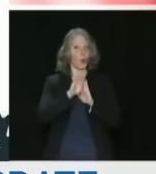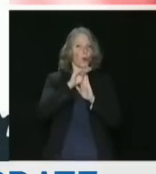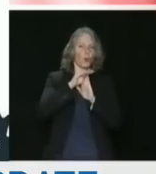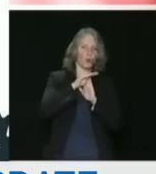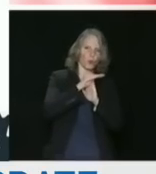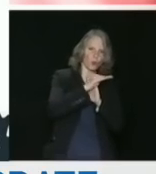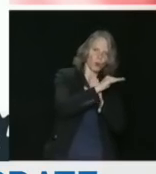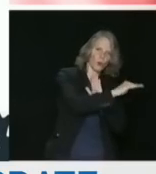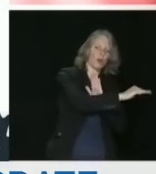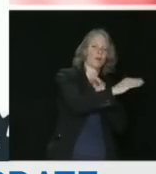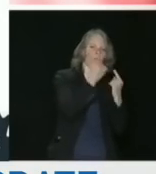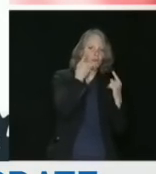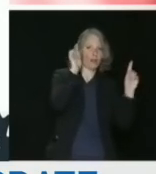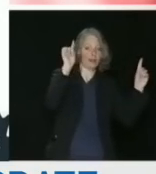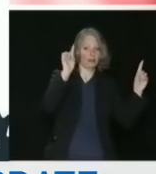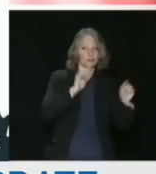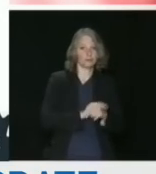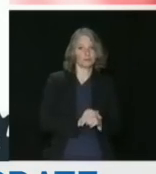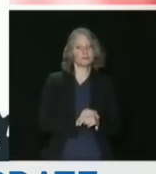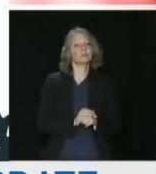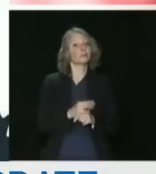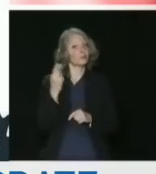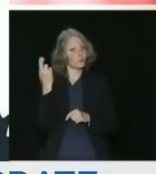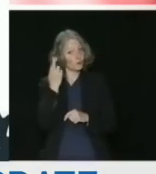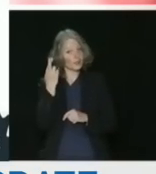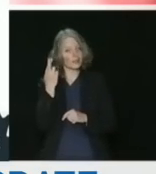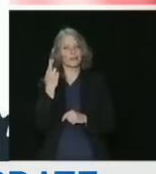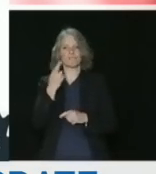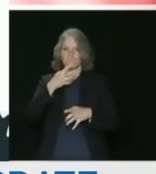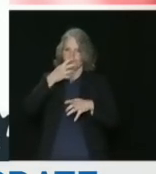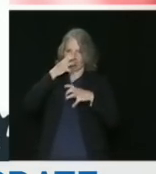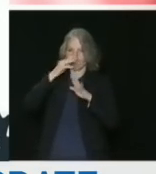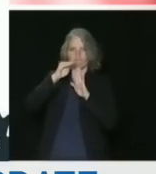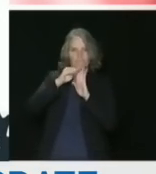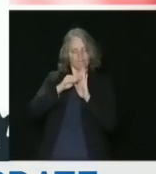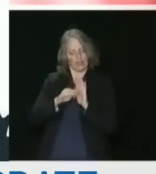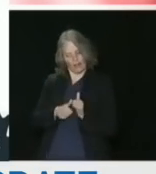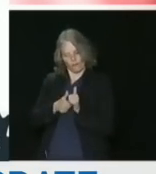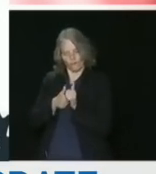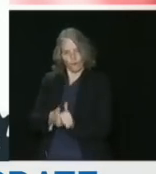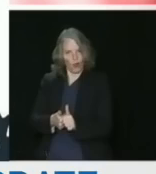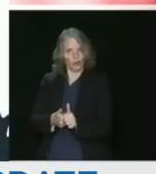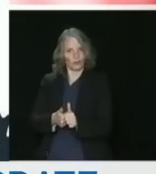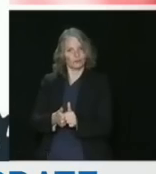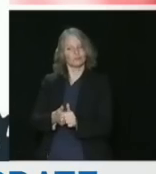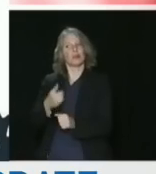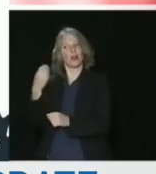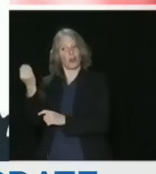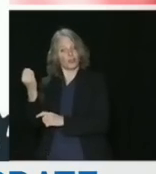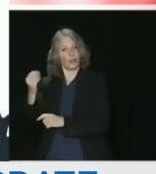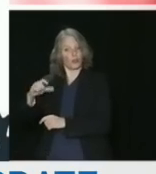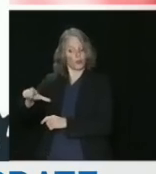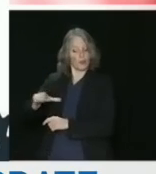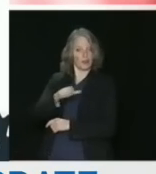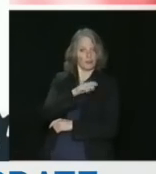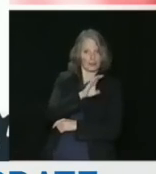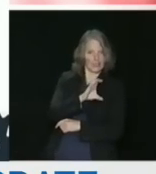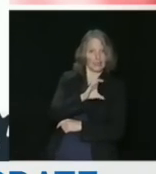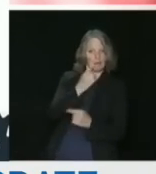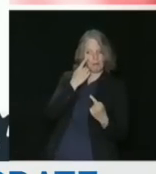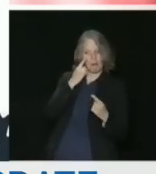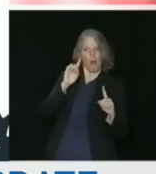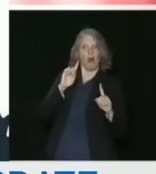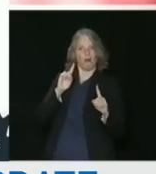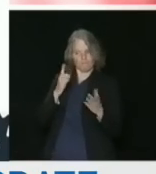pattern, primarily driven by recent declines in epidemic growth in Ontario, Quebec, and British